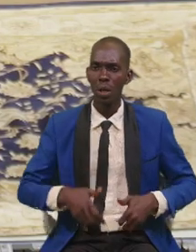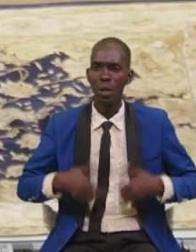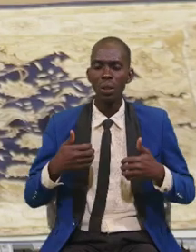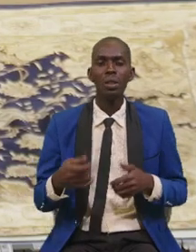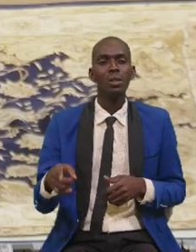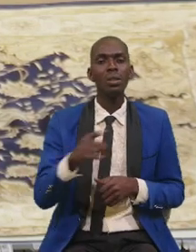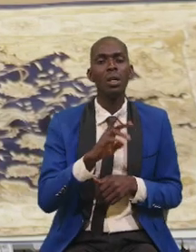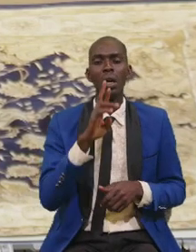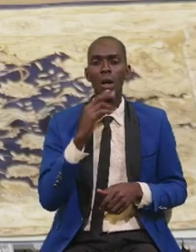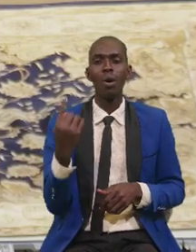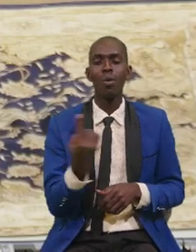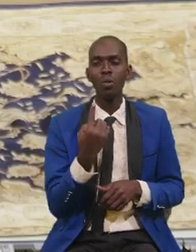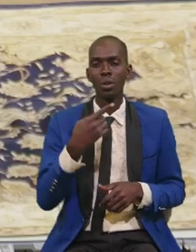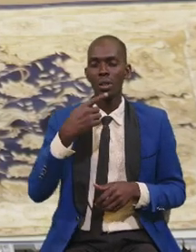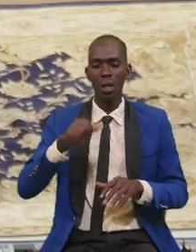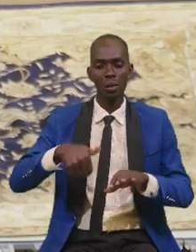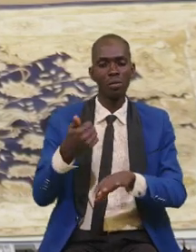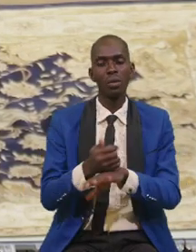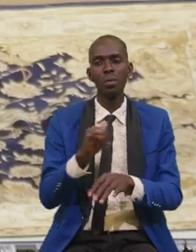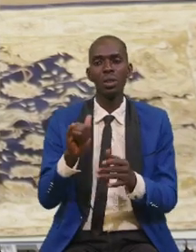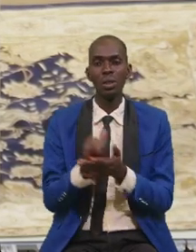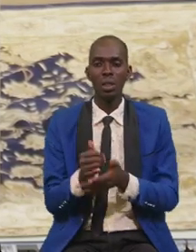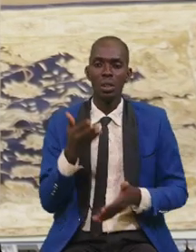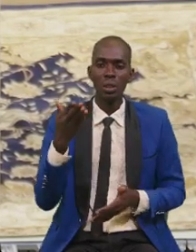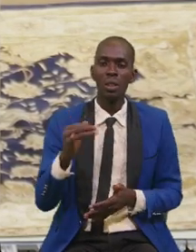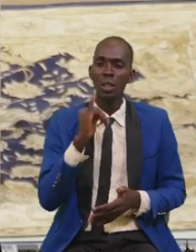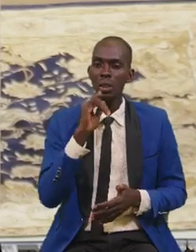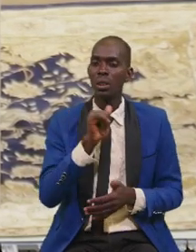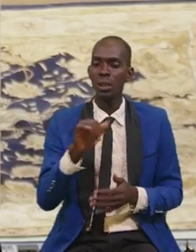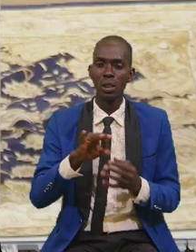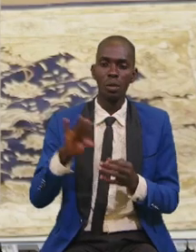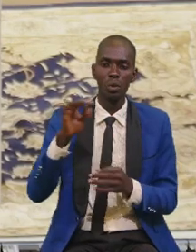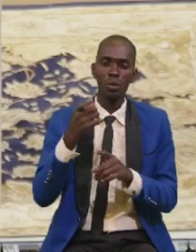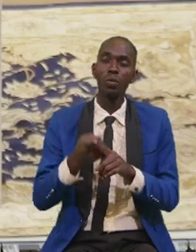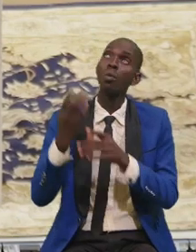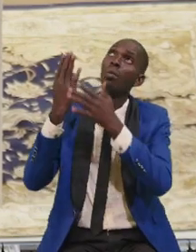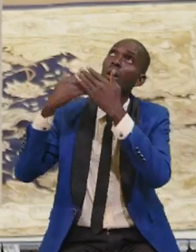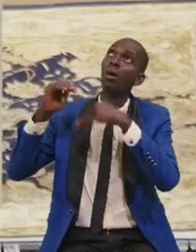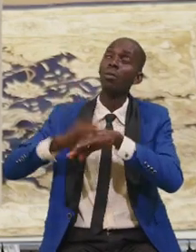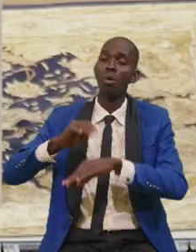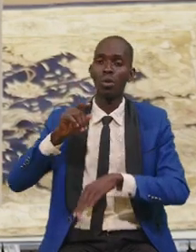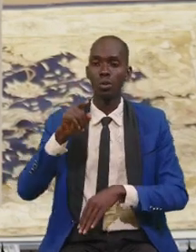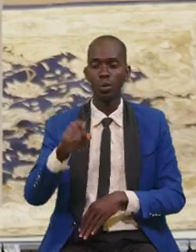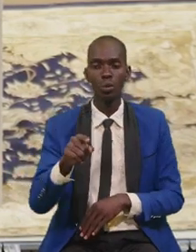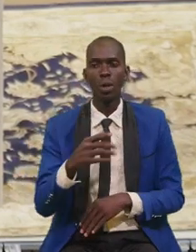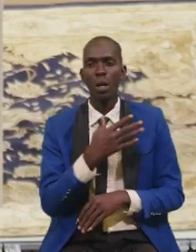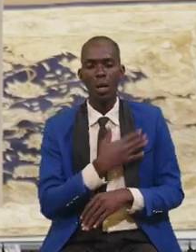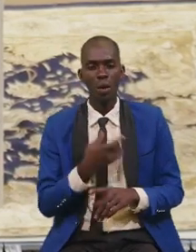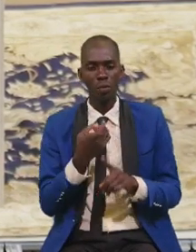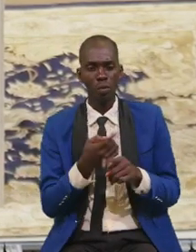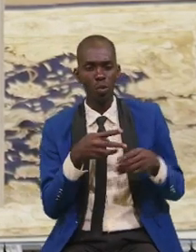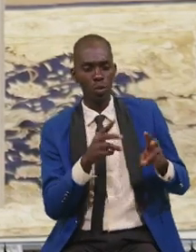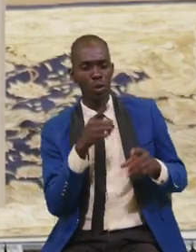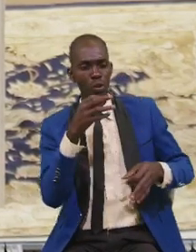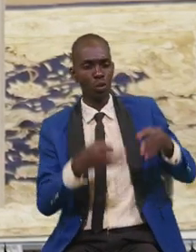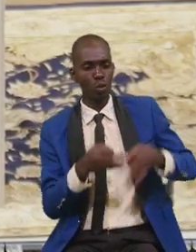spirit coming from on high that came upon you, and for their judgment you are mad. That's all the vocabulary they have.